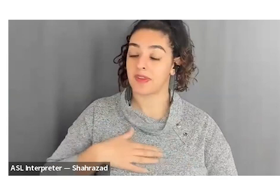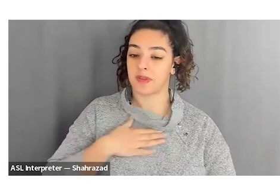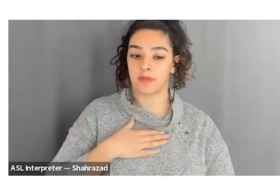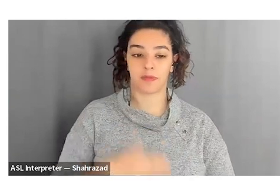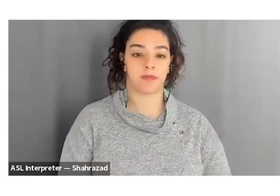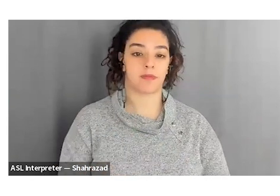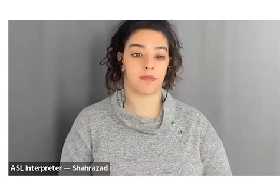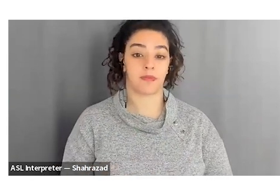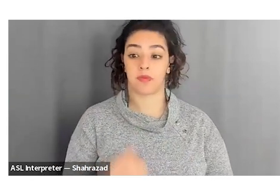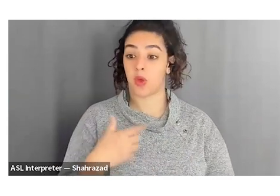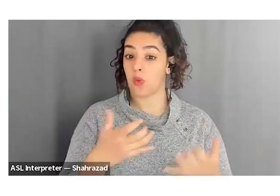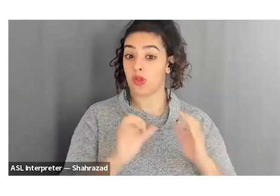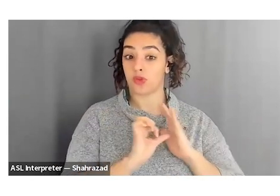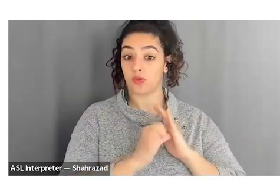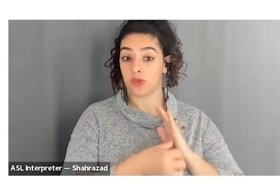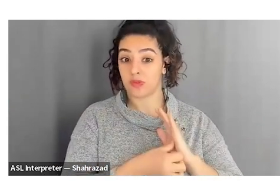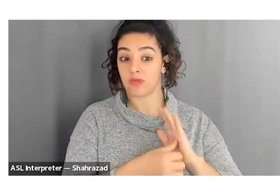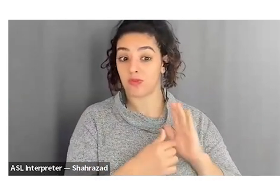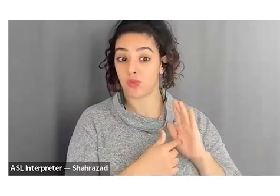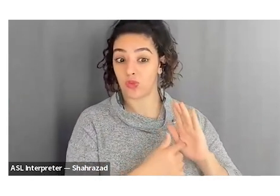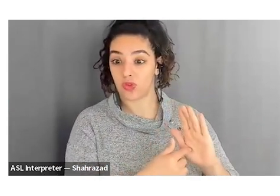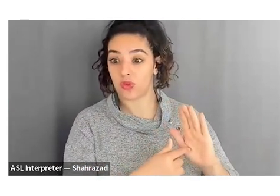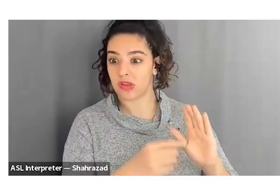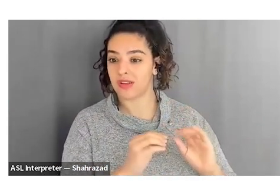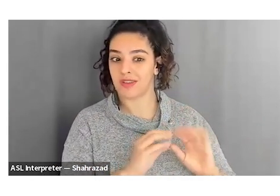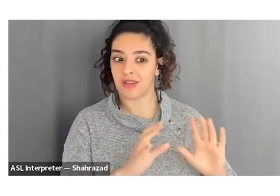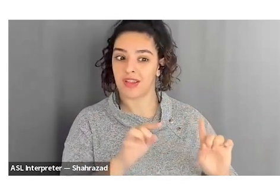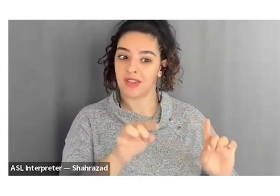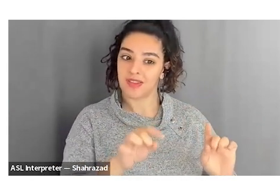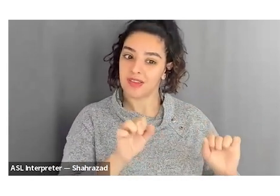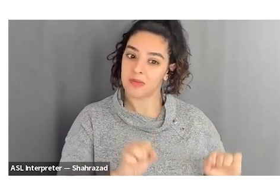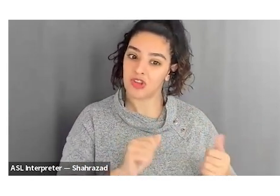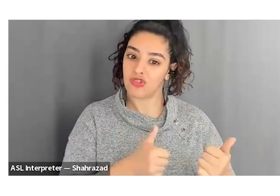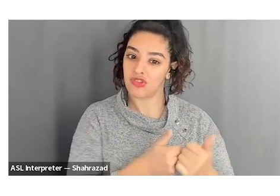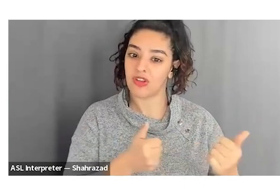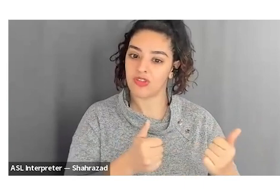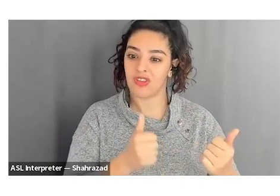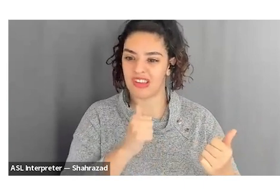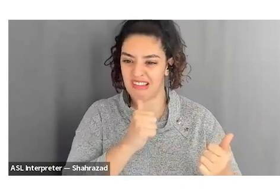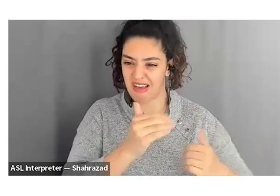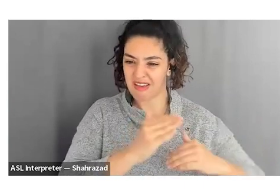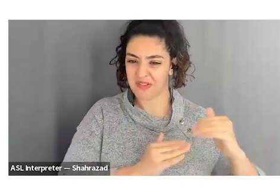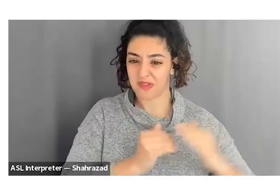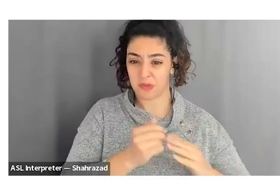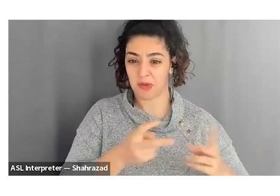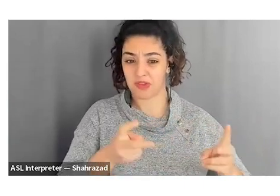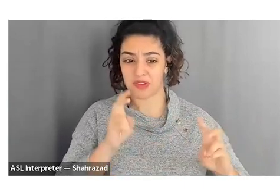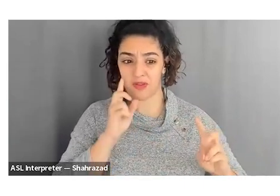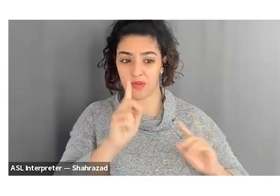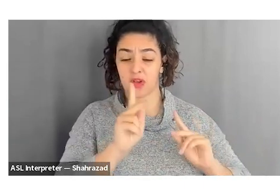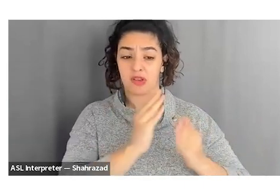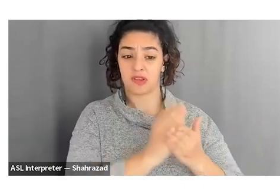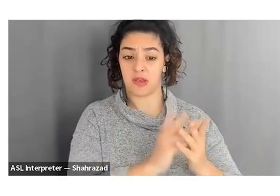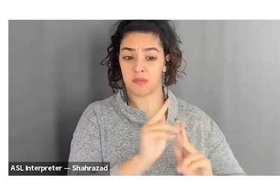So I want to highlight that this could be a real challenge and uncomfortable topic for some people, but that's not disabled people's